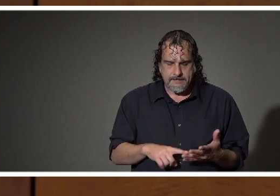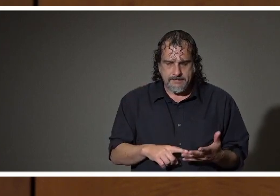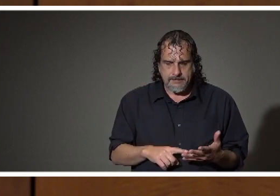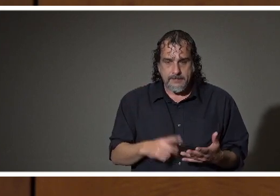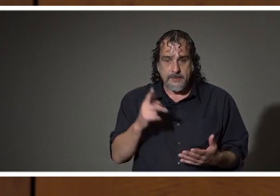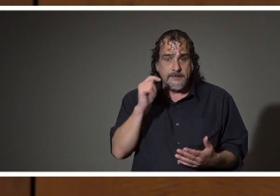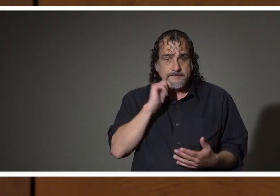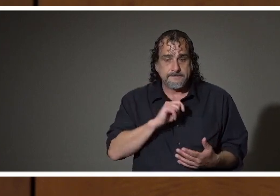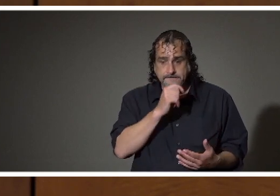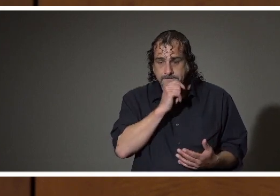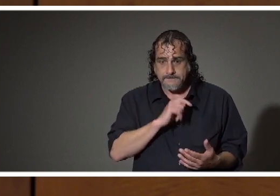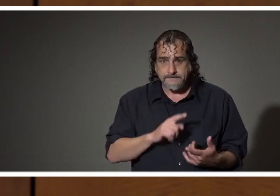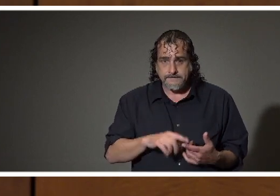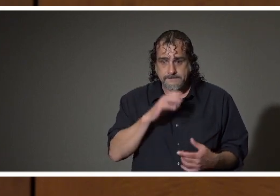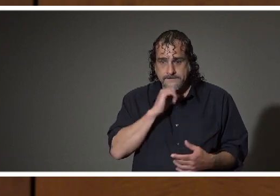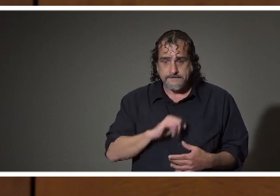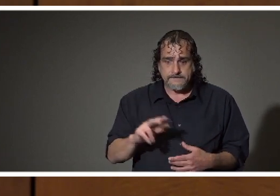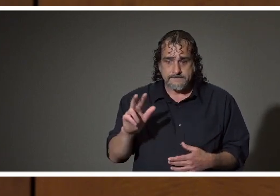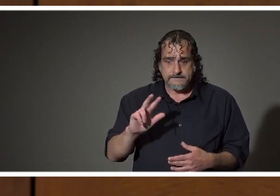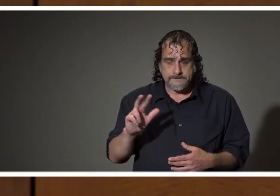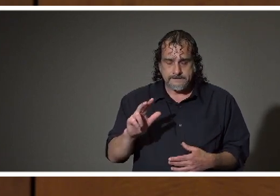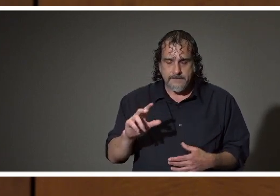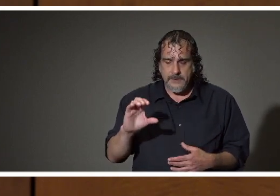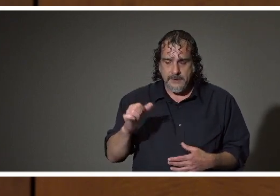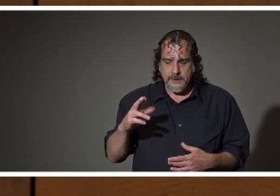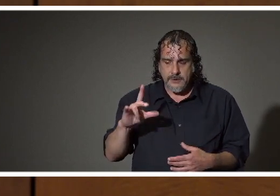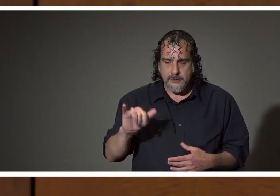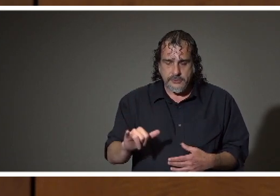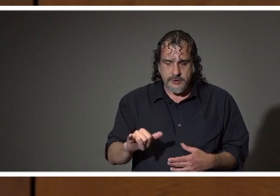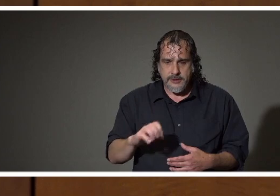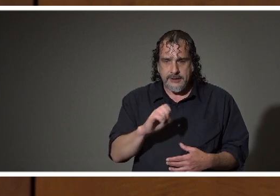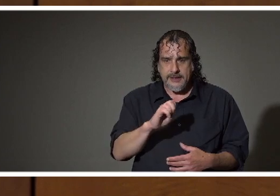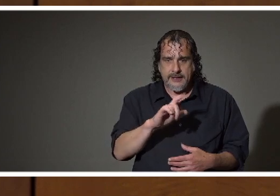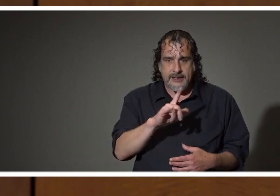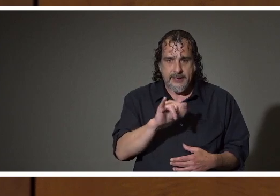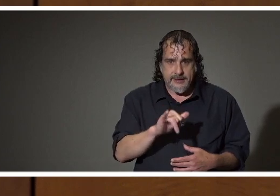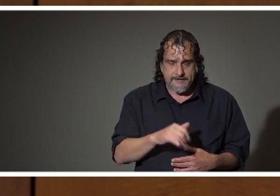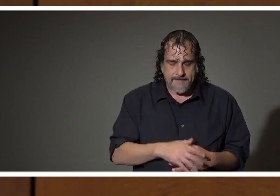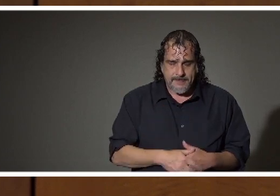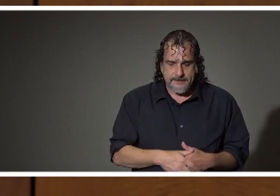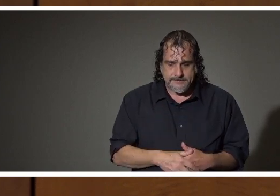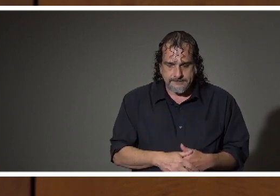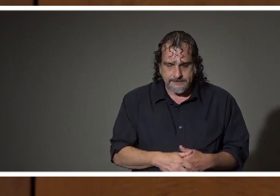that are turning 3, Charlie and Ellie Meeks. Happy birthday.